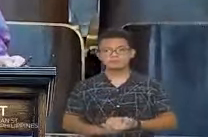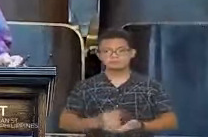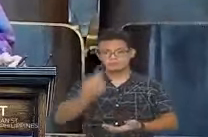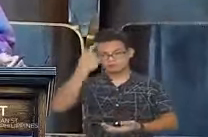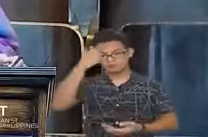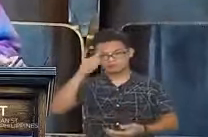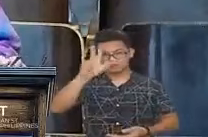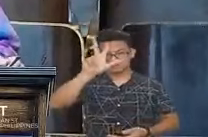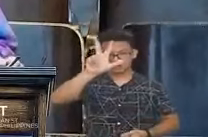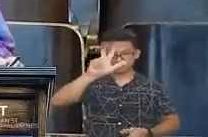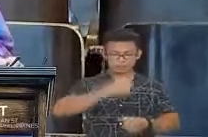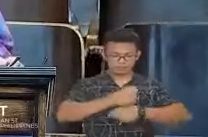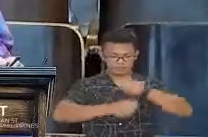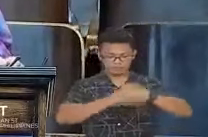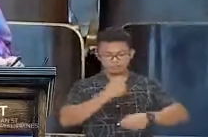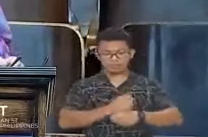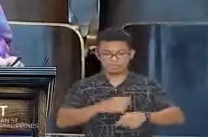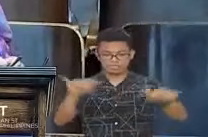for 3 years, the same thing,